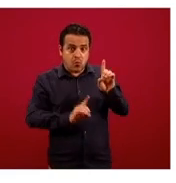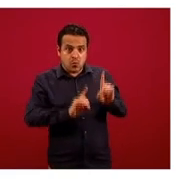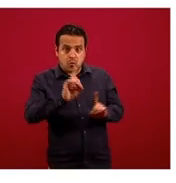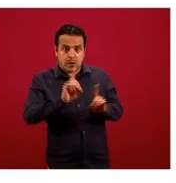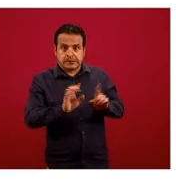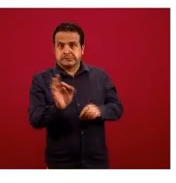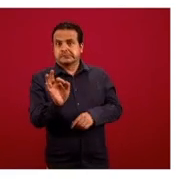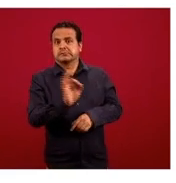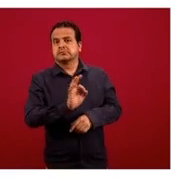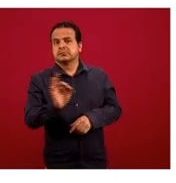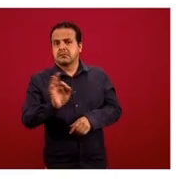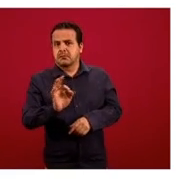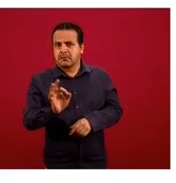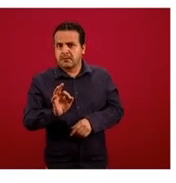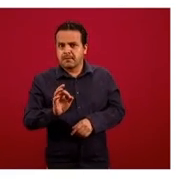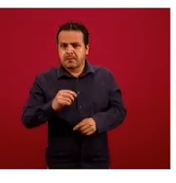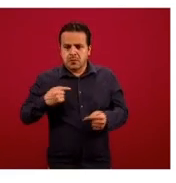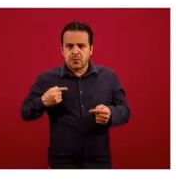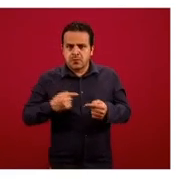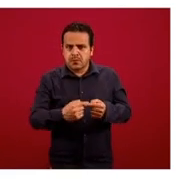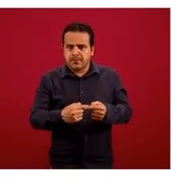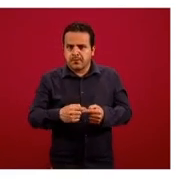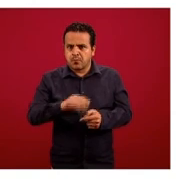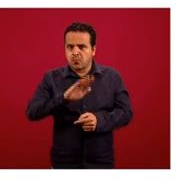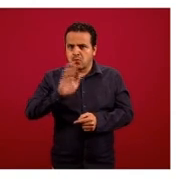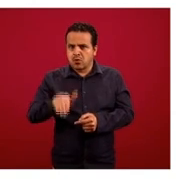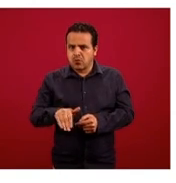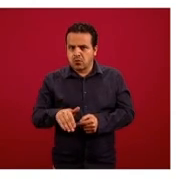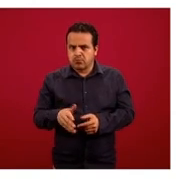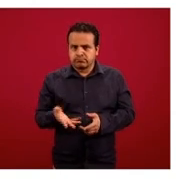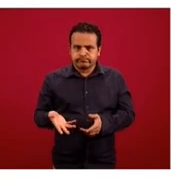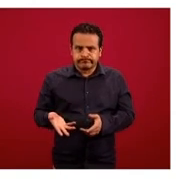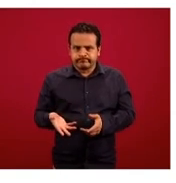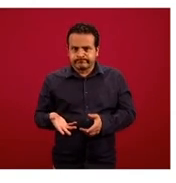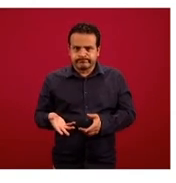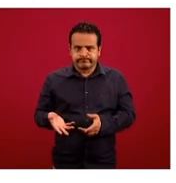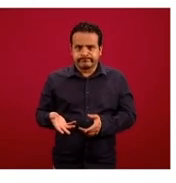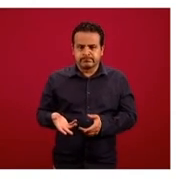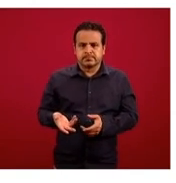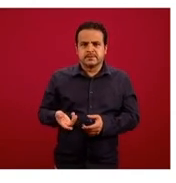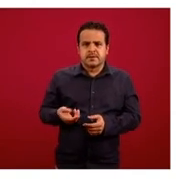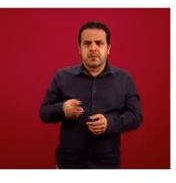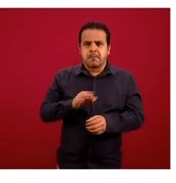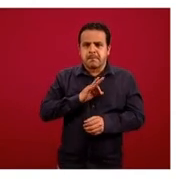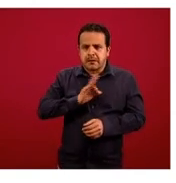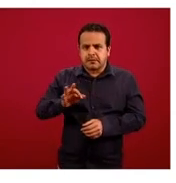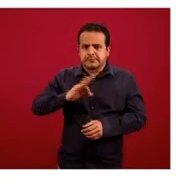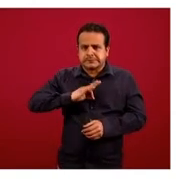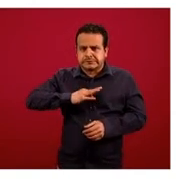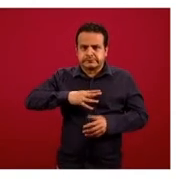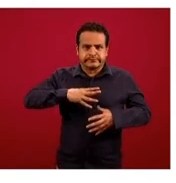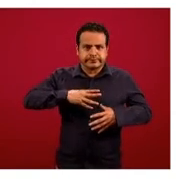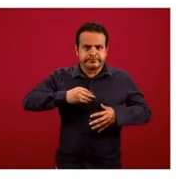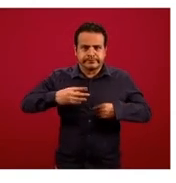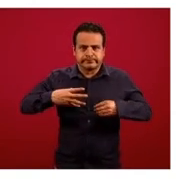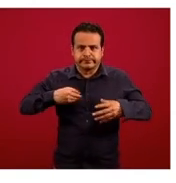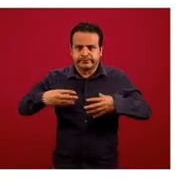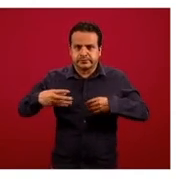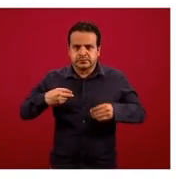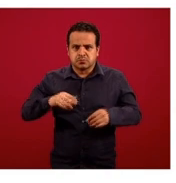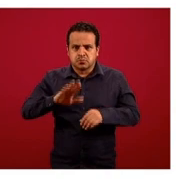fatalities number or leave them out if they were caused by some other reason.